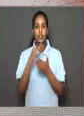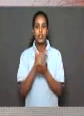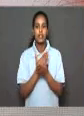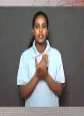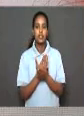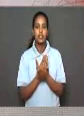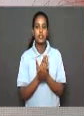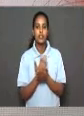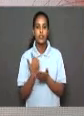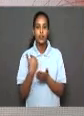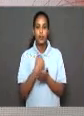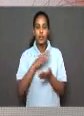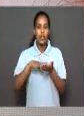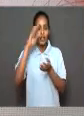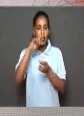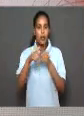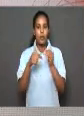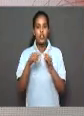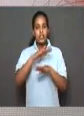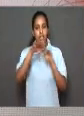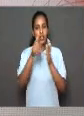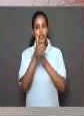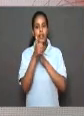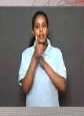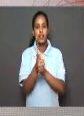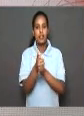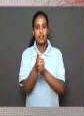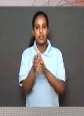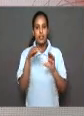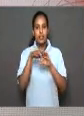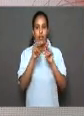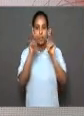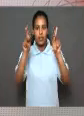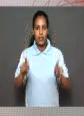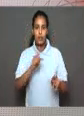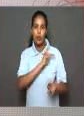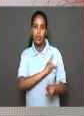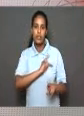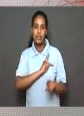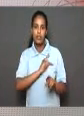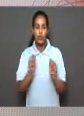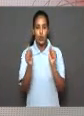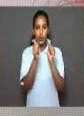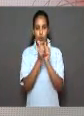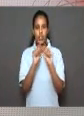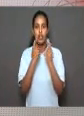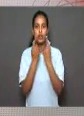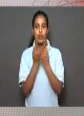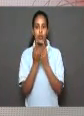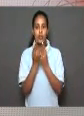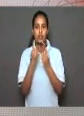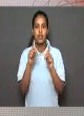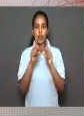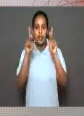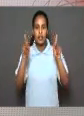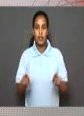In today's lesson, we learned about general trends in periodic properties within a group